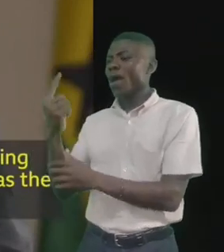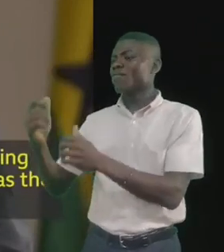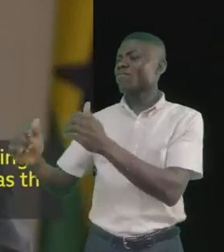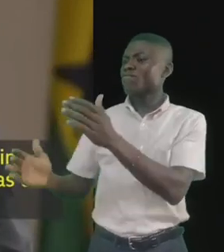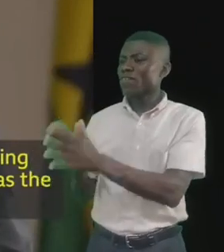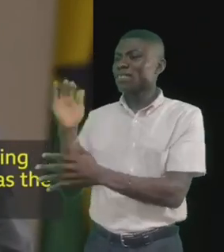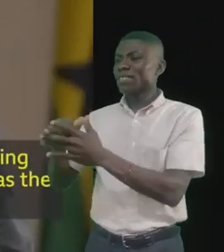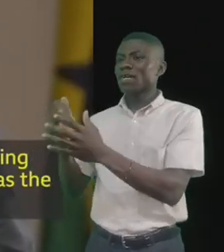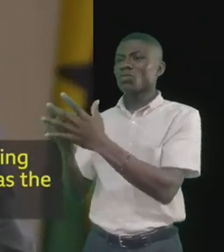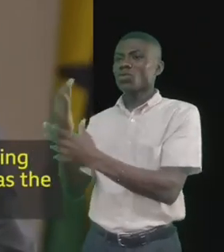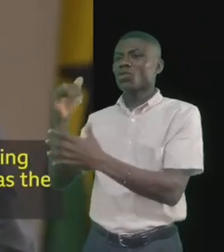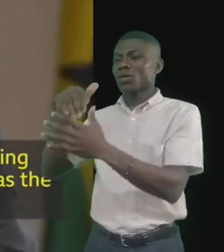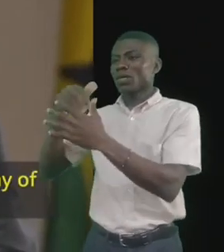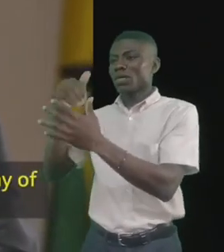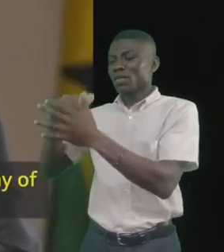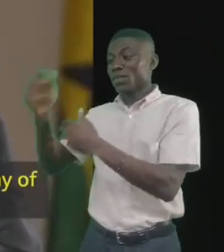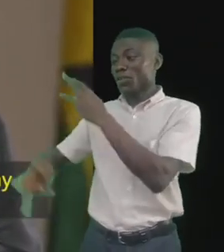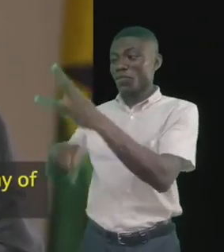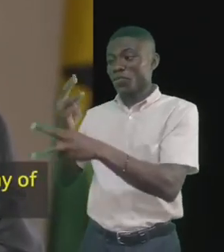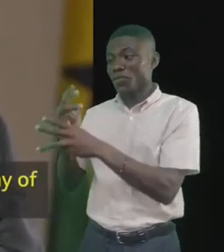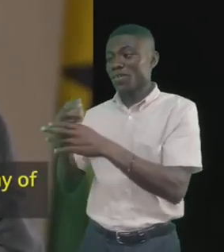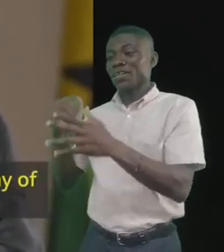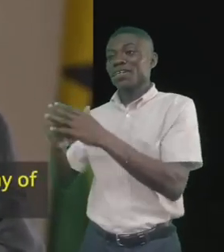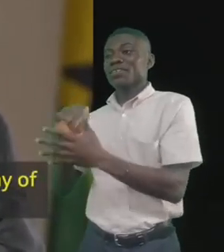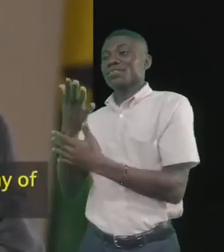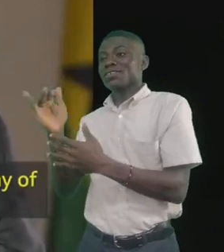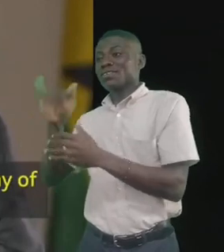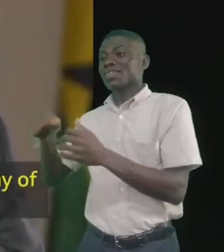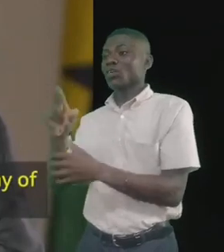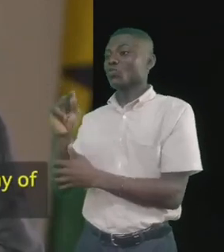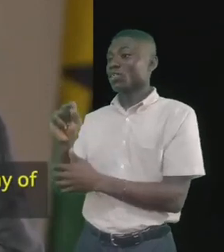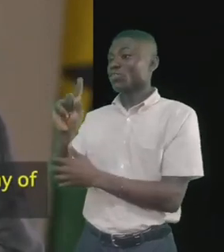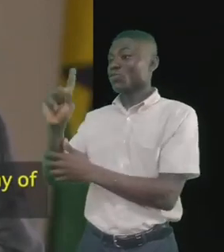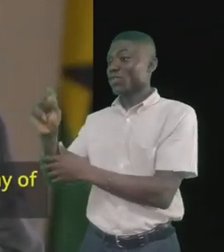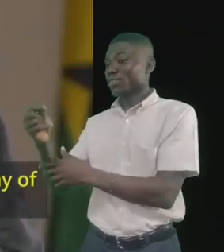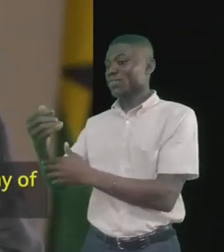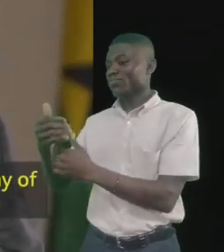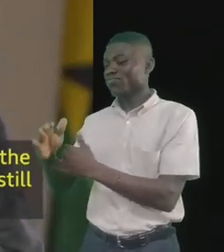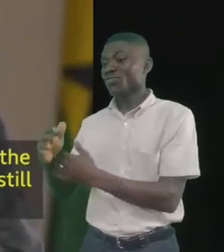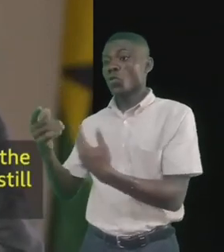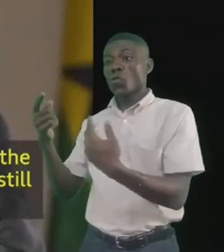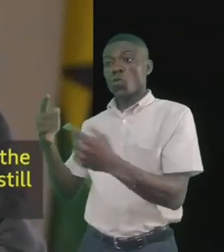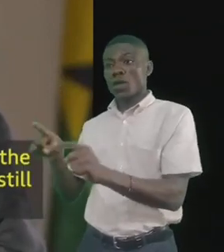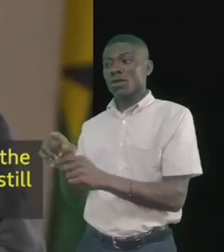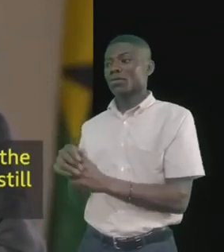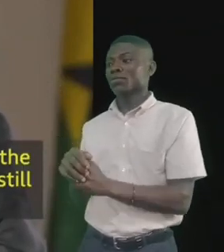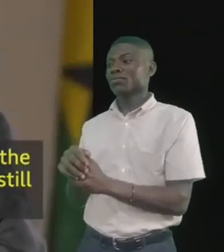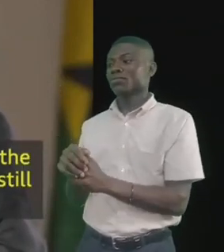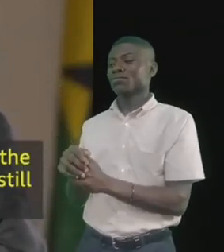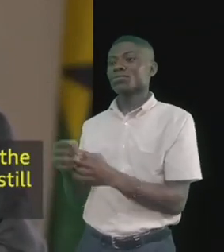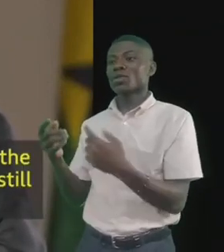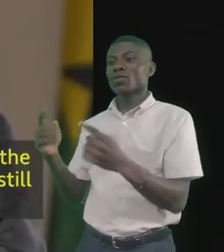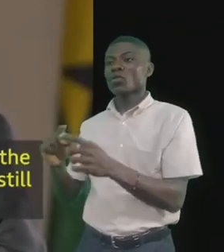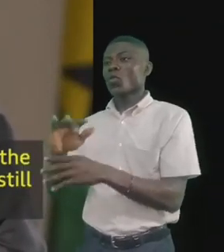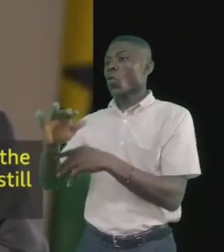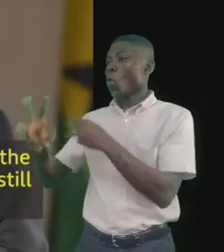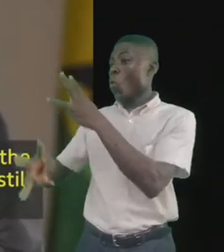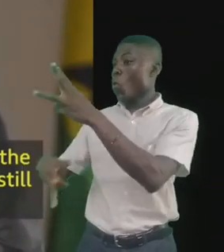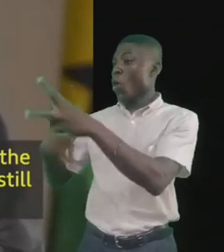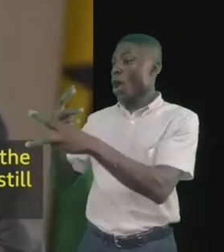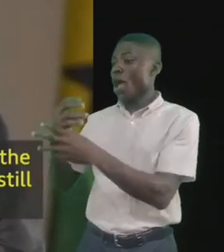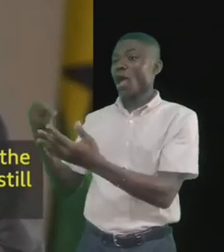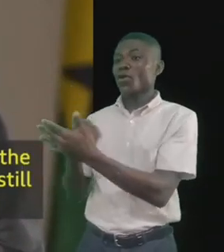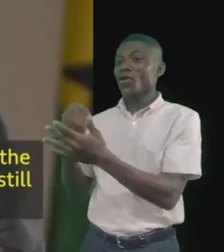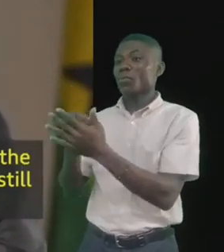economies in the world was the Ghanaian economy, even in the crunch year of 2020, when the economies of the